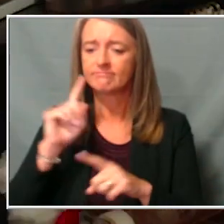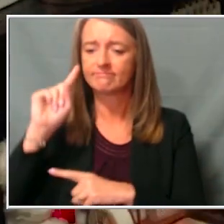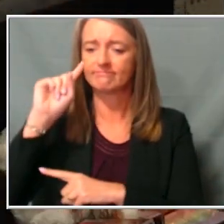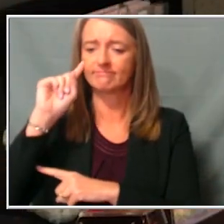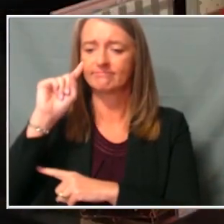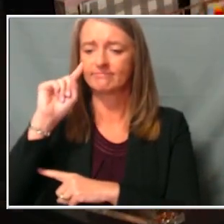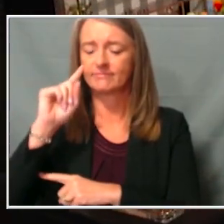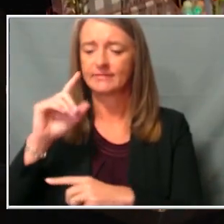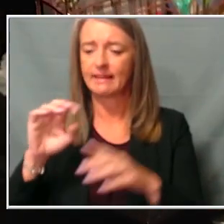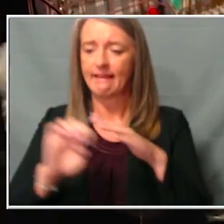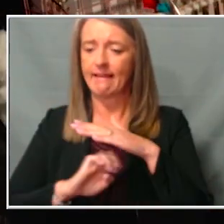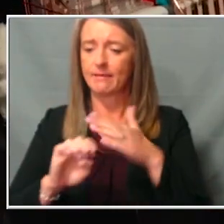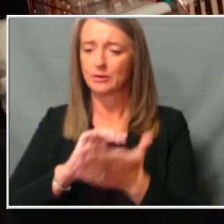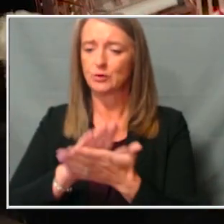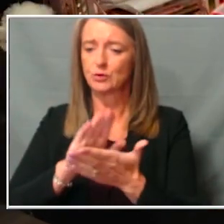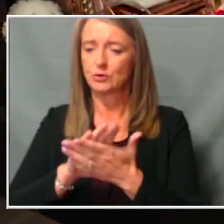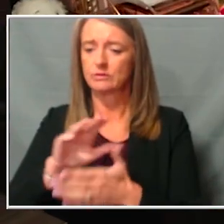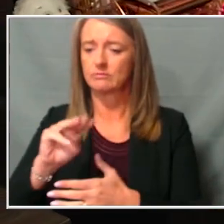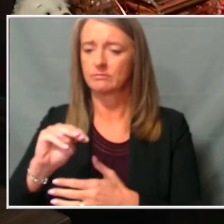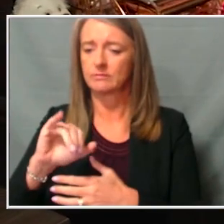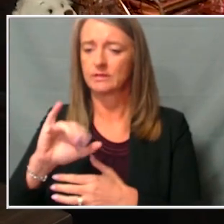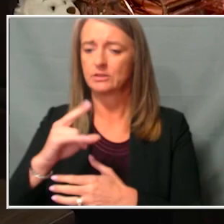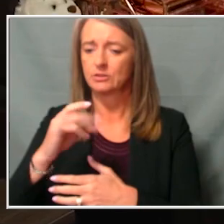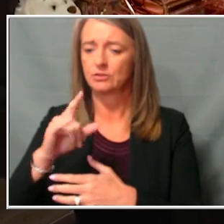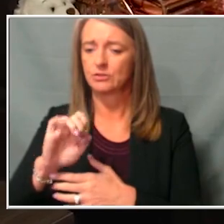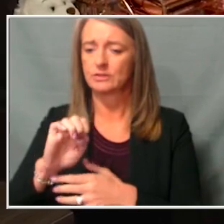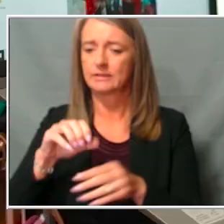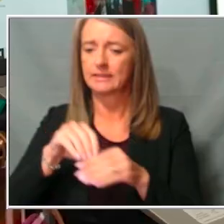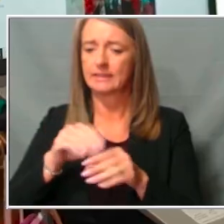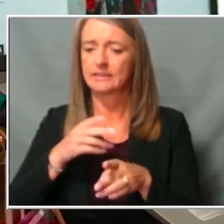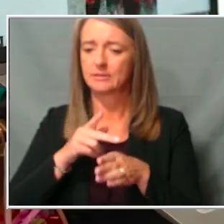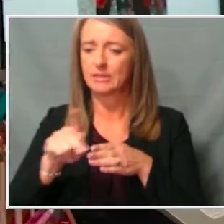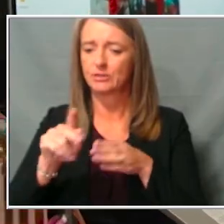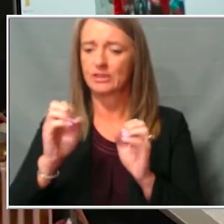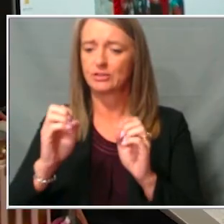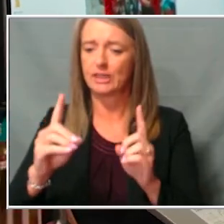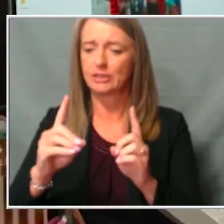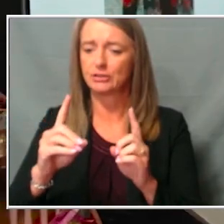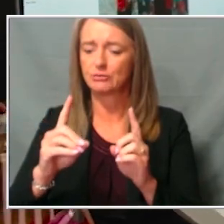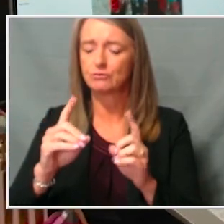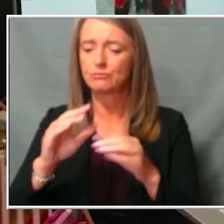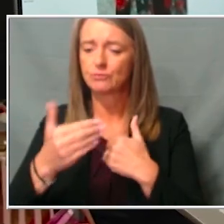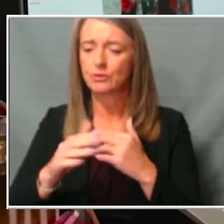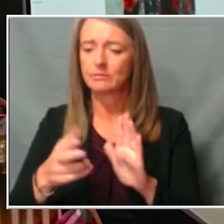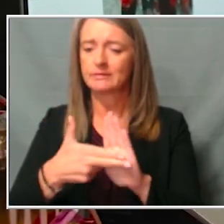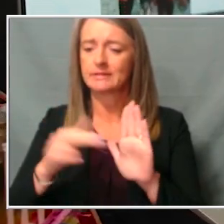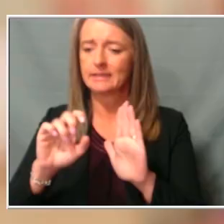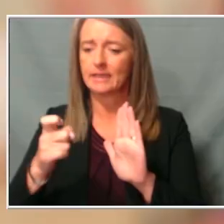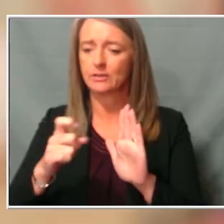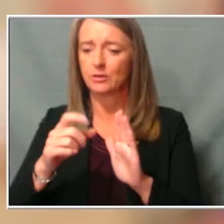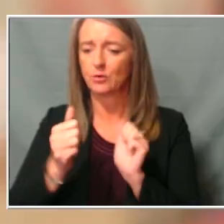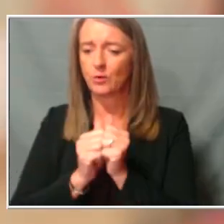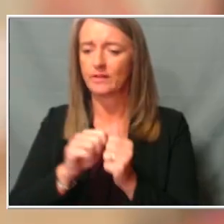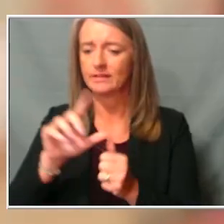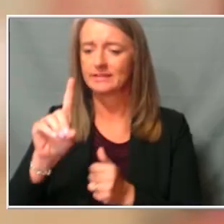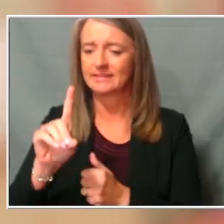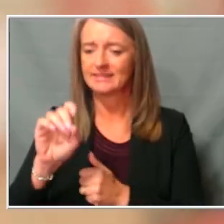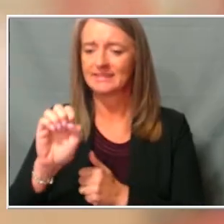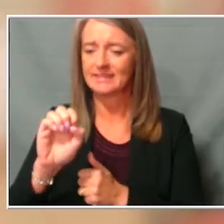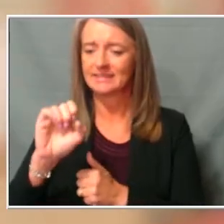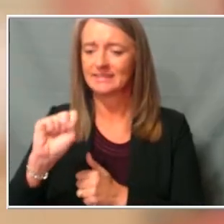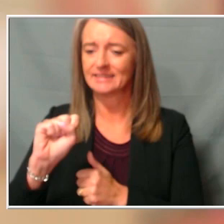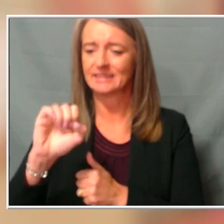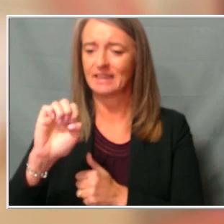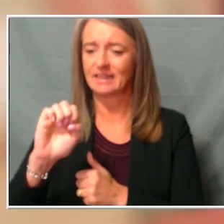in elementary school, Michelle was placed in a special education room after being diagnosed with dyslexia. It was there